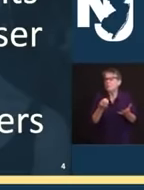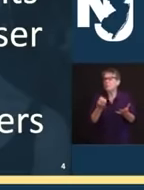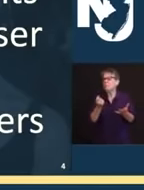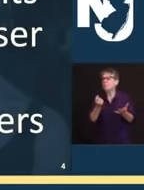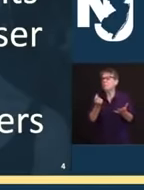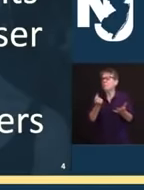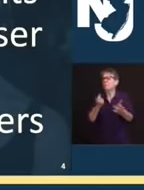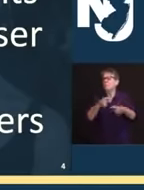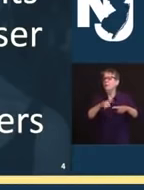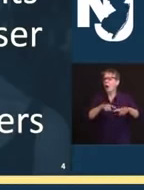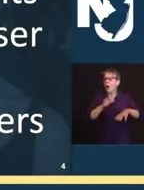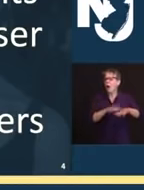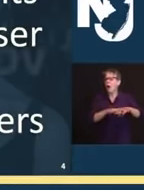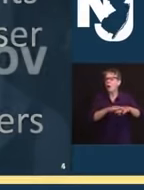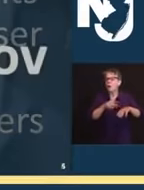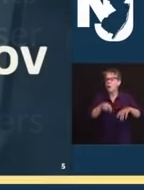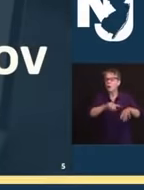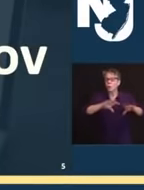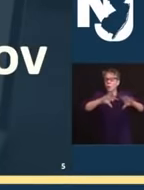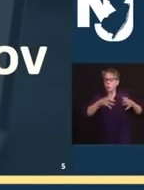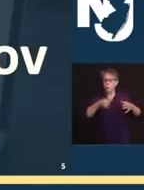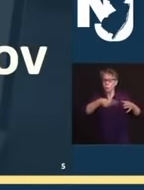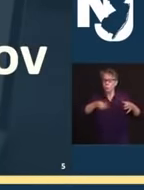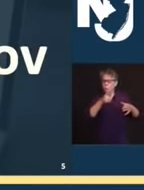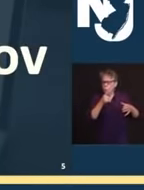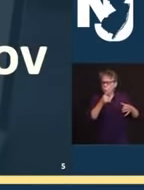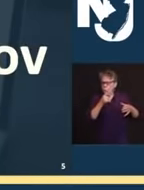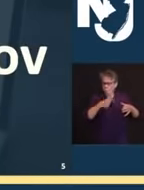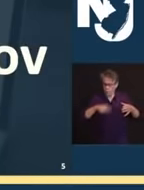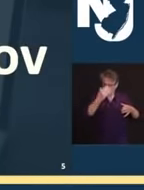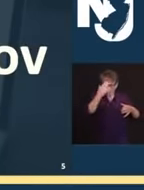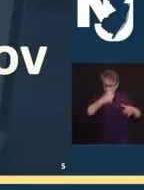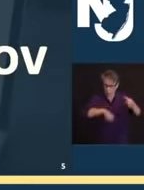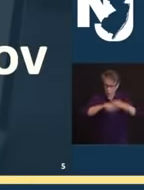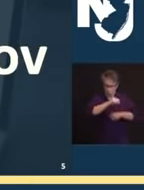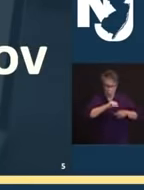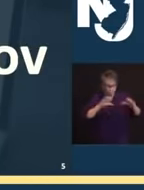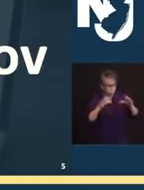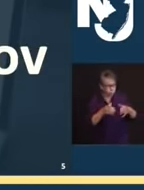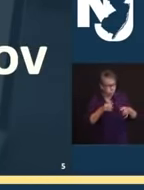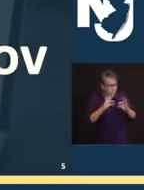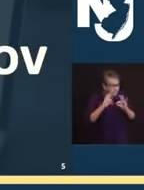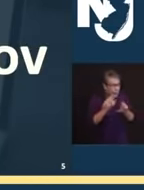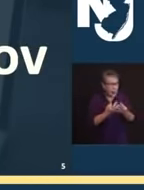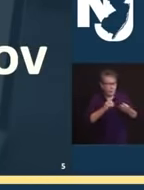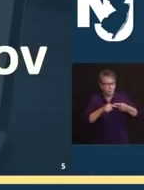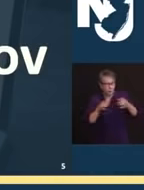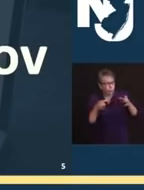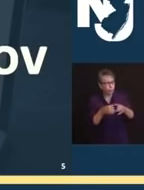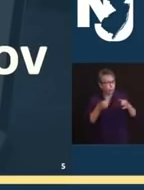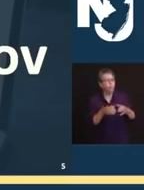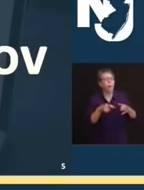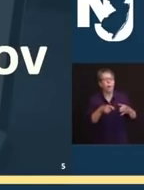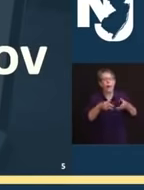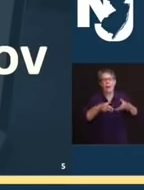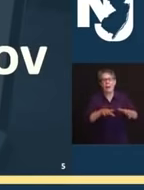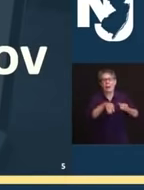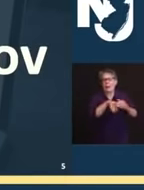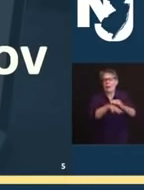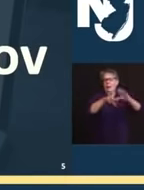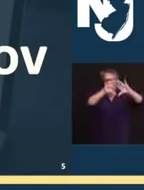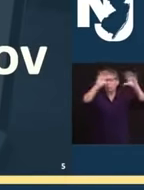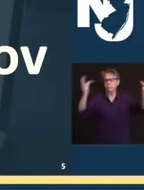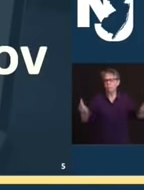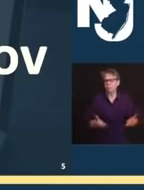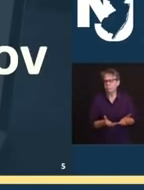between uses. These measures are being taken to help provide our restaurants with greater flexibility